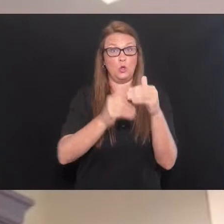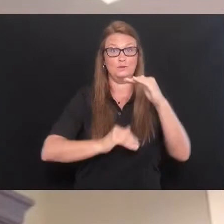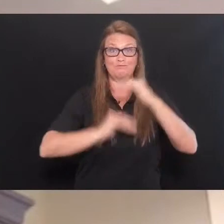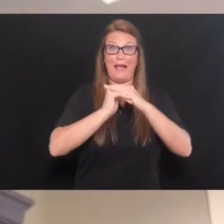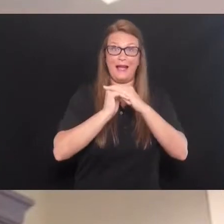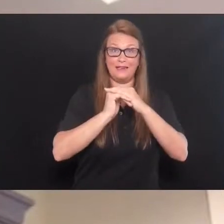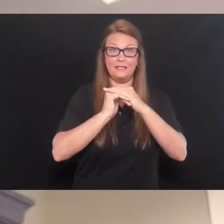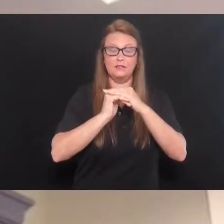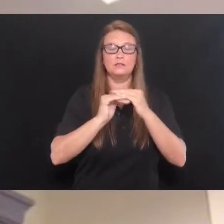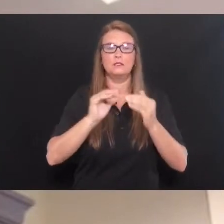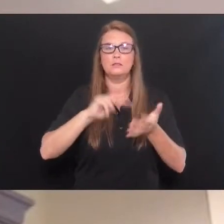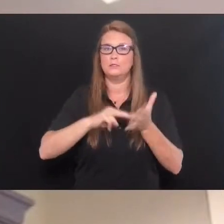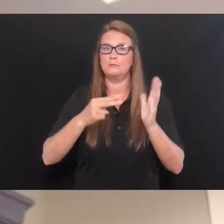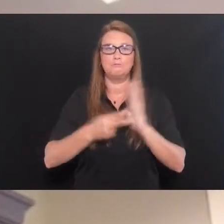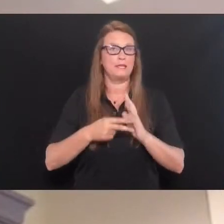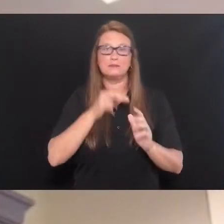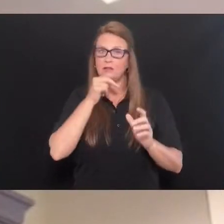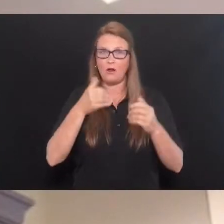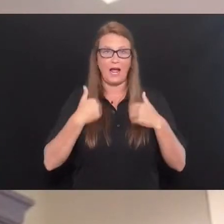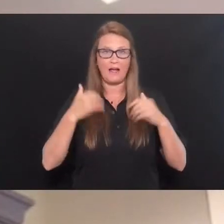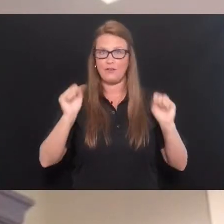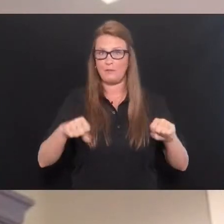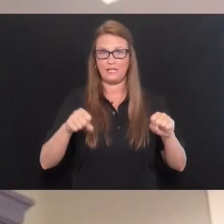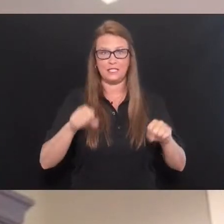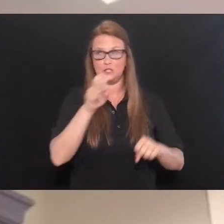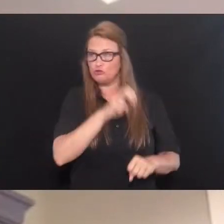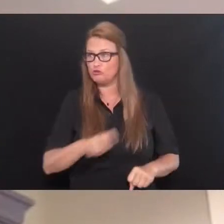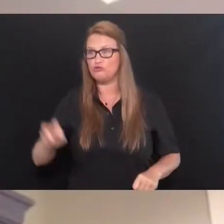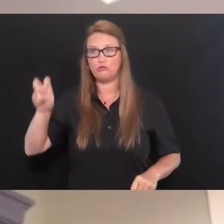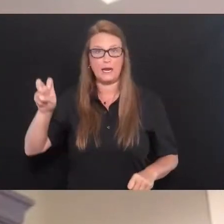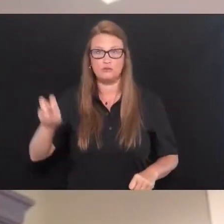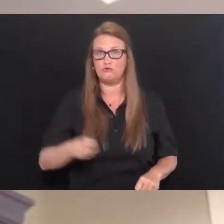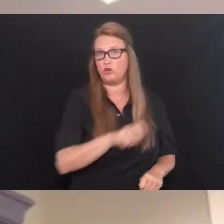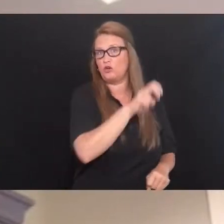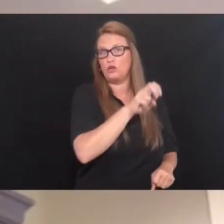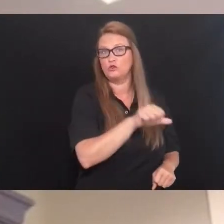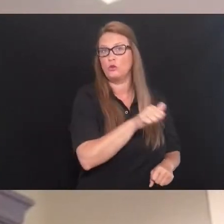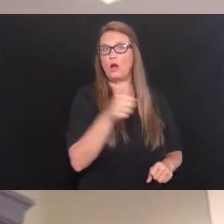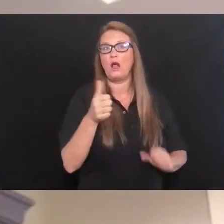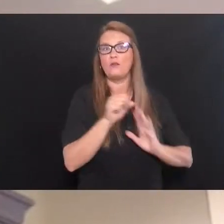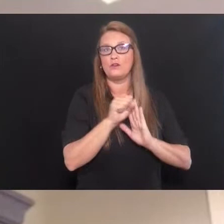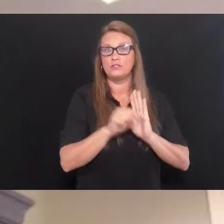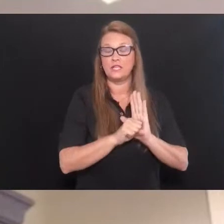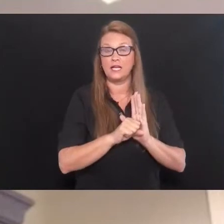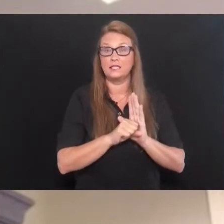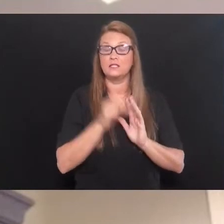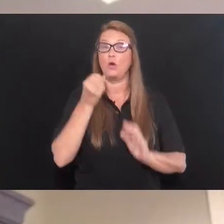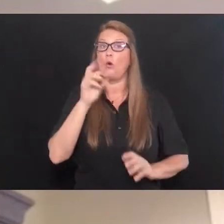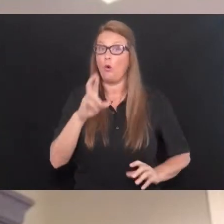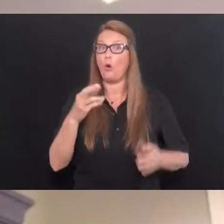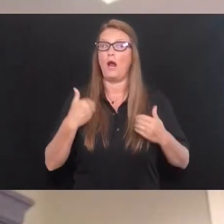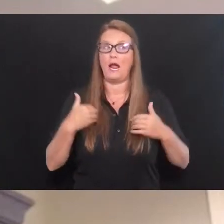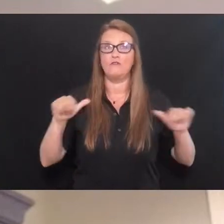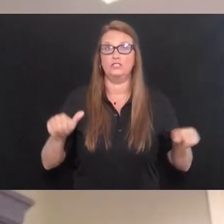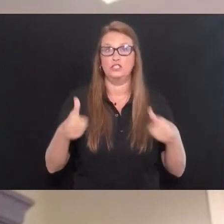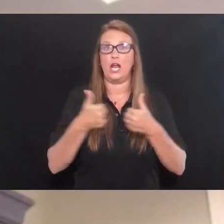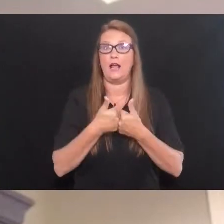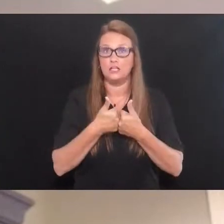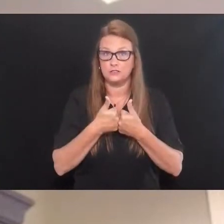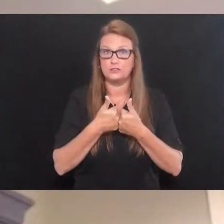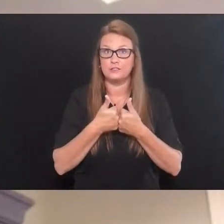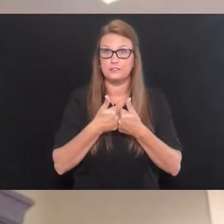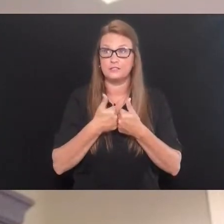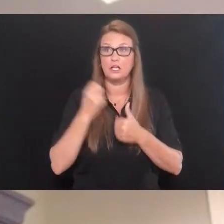we will probably not have the ability to transfer patients to other states, or we'll have challenges transferring patients to